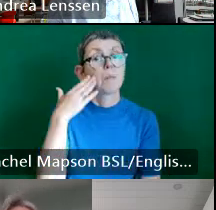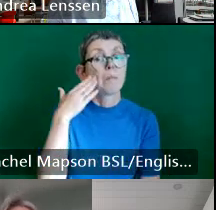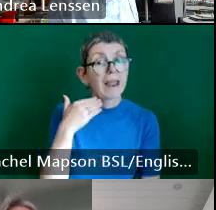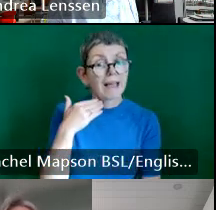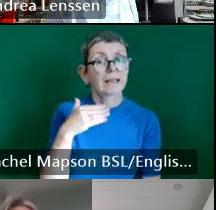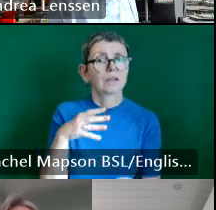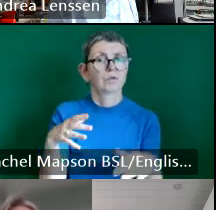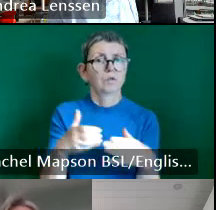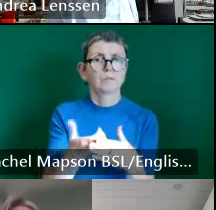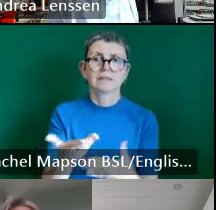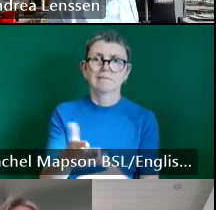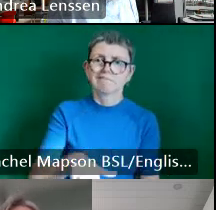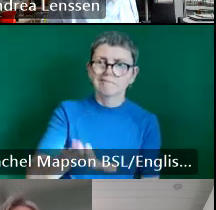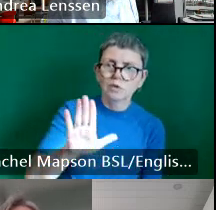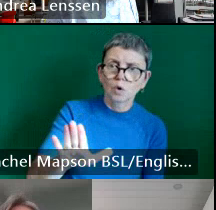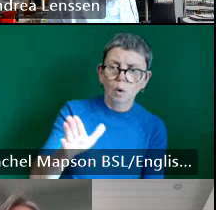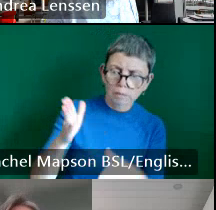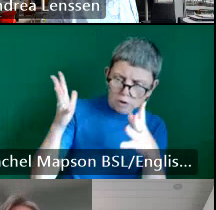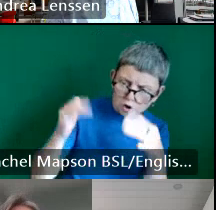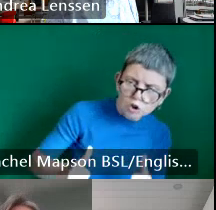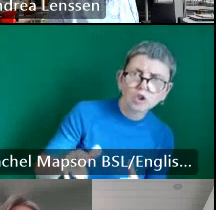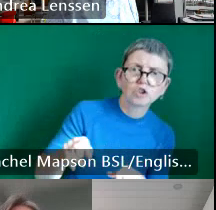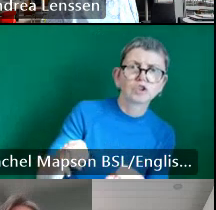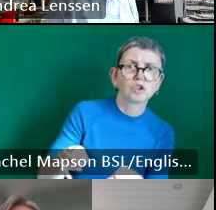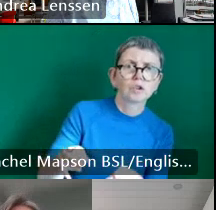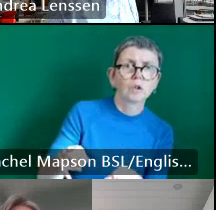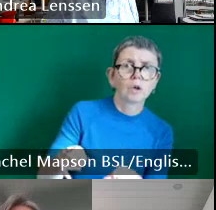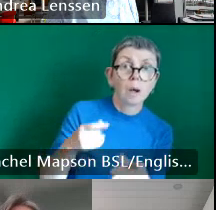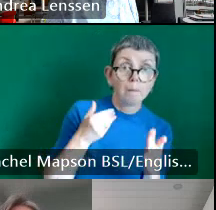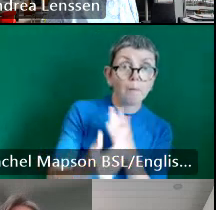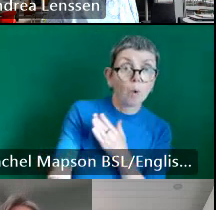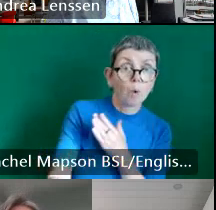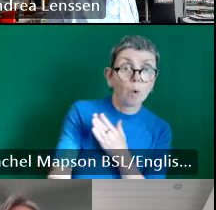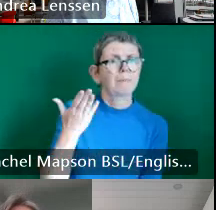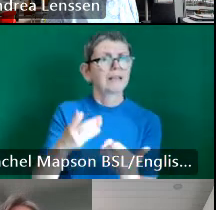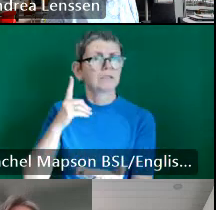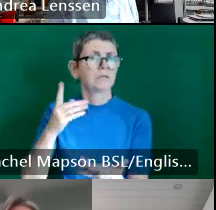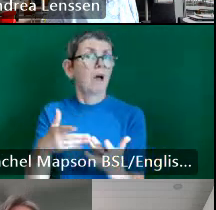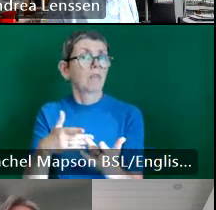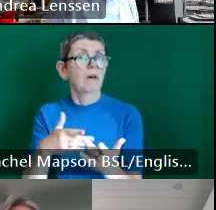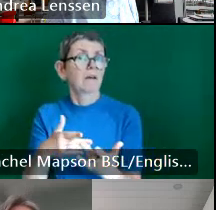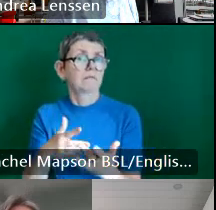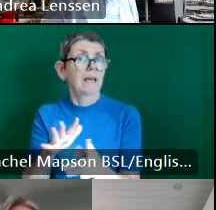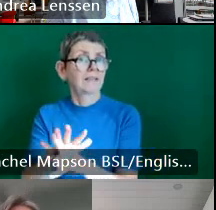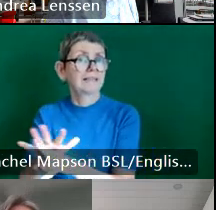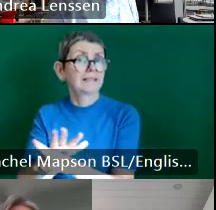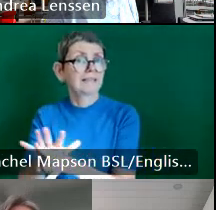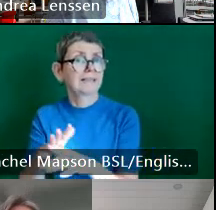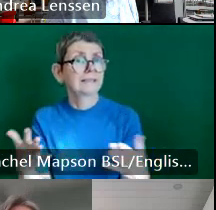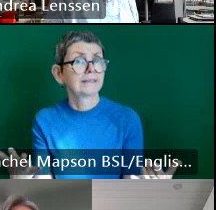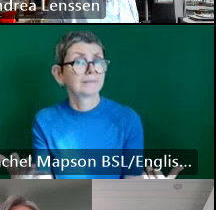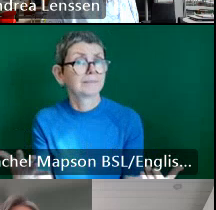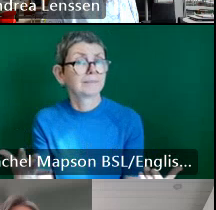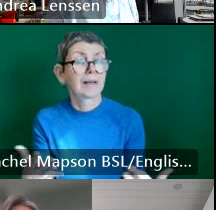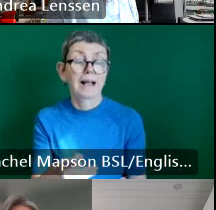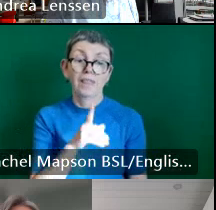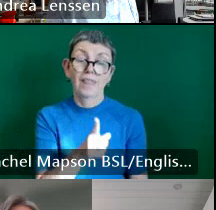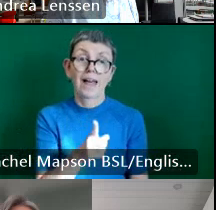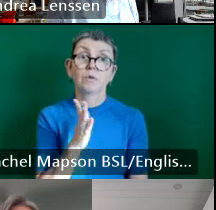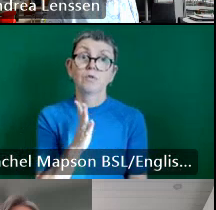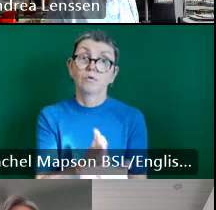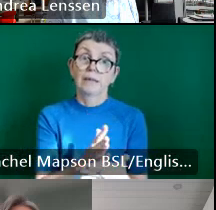stop and search of all ethnic groups. And this was something that was really problematic during the